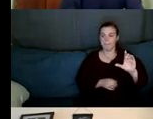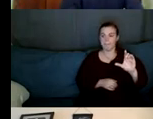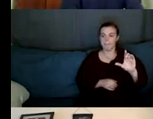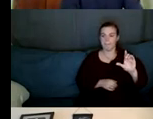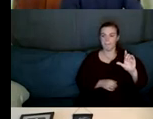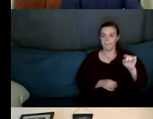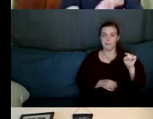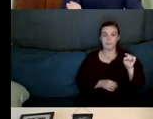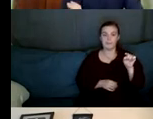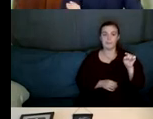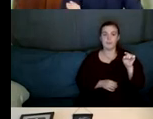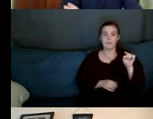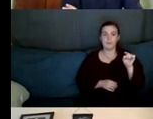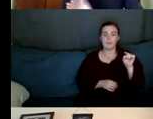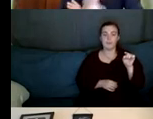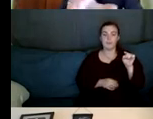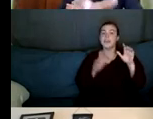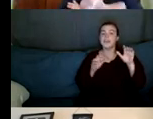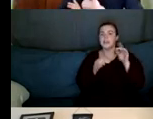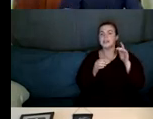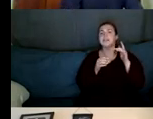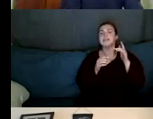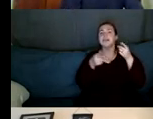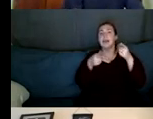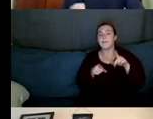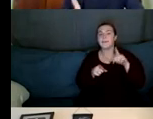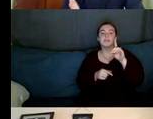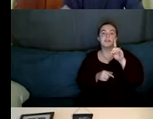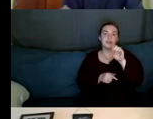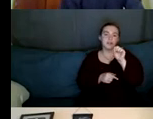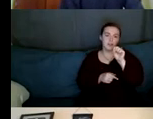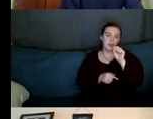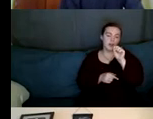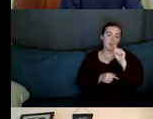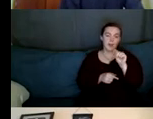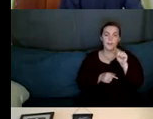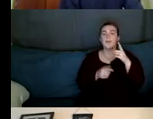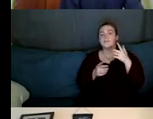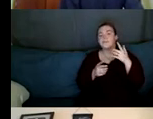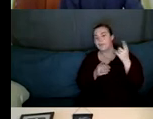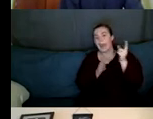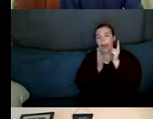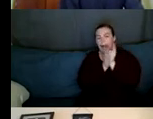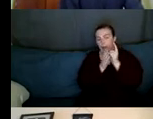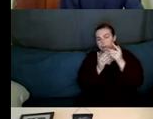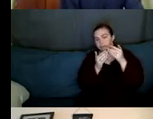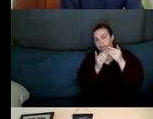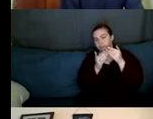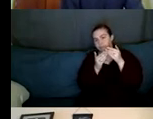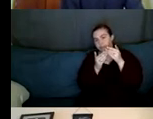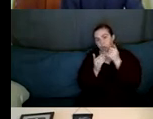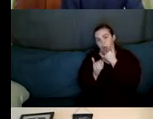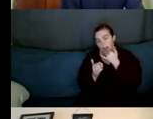again, this was done during daylight savings, so things are an hour off, but you will get the gist. So in